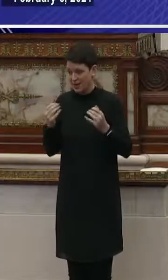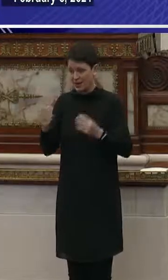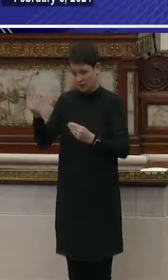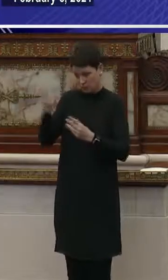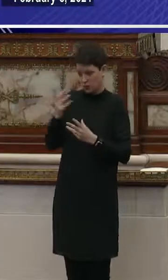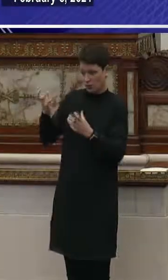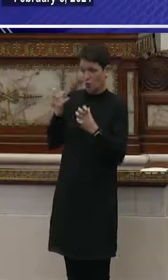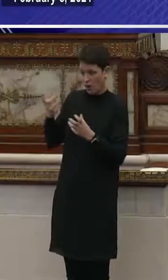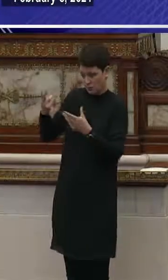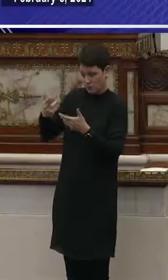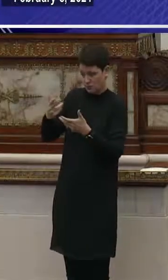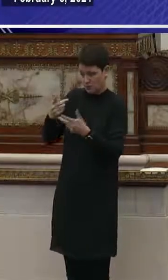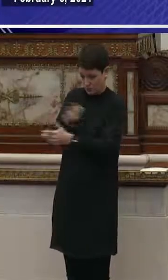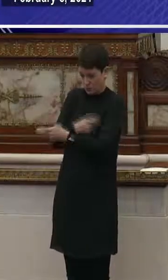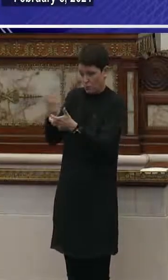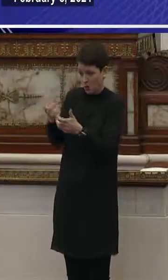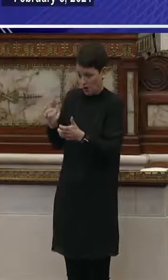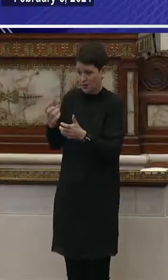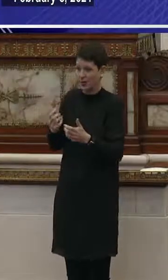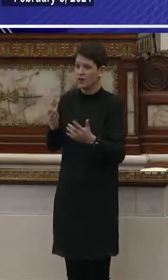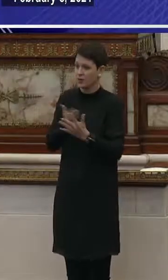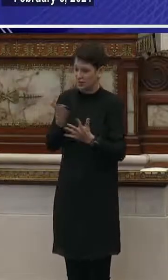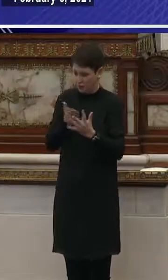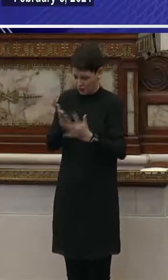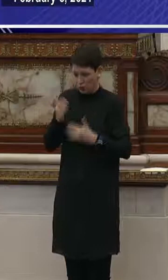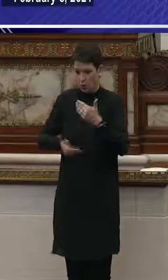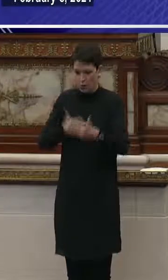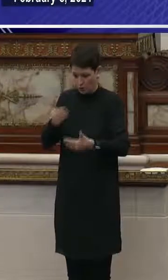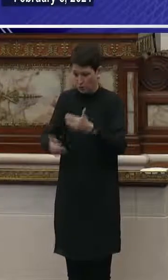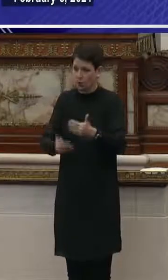interest. There are things you need to go through